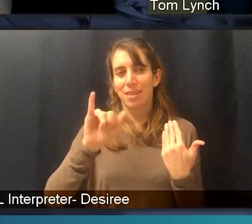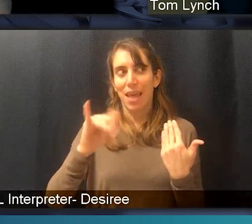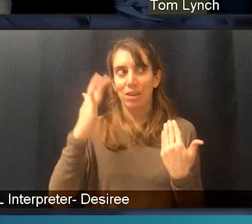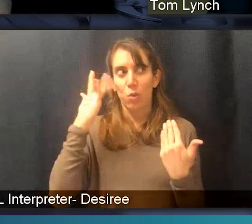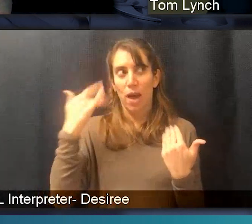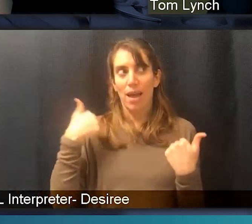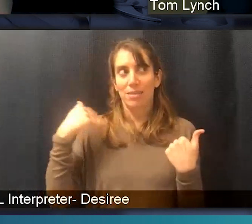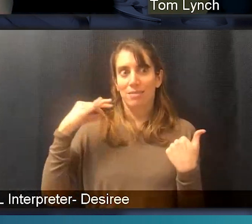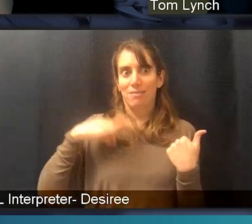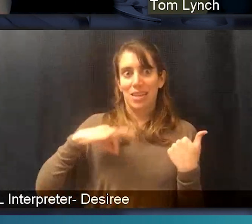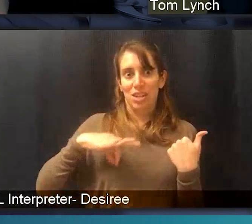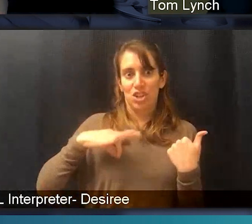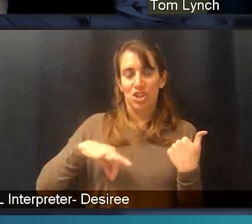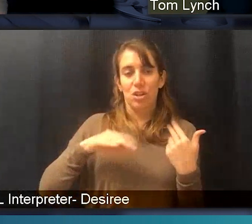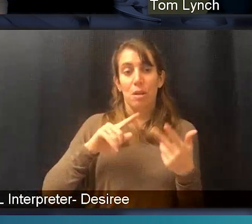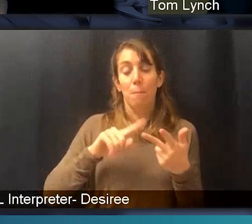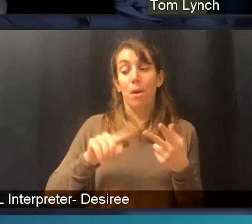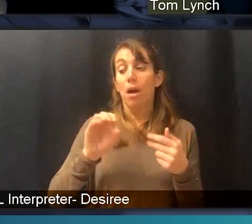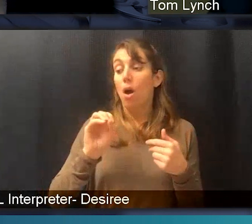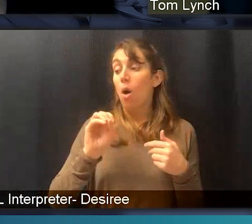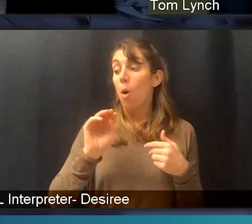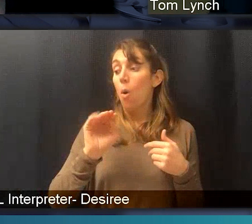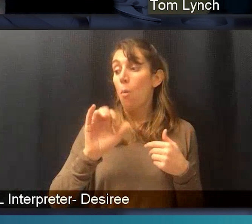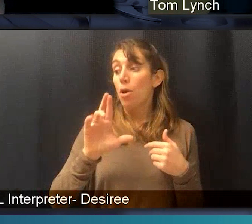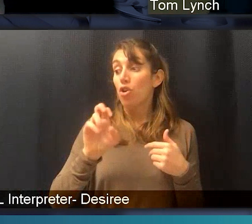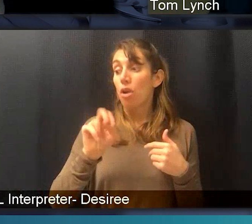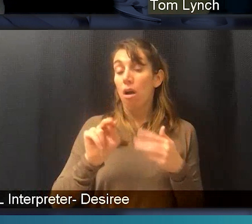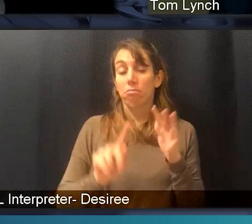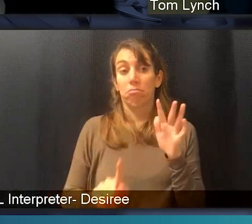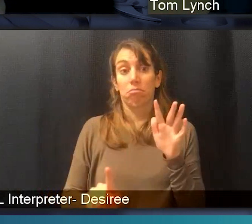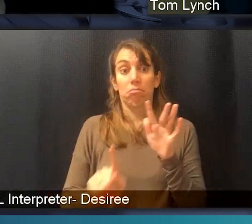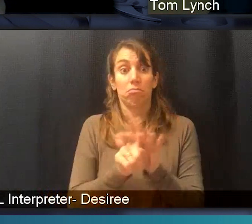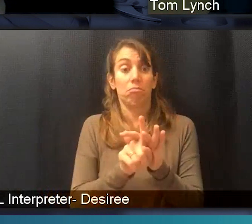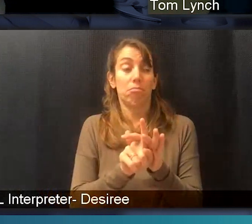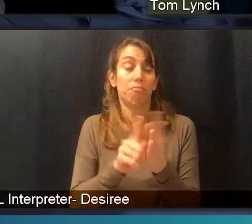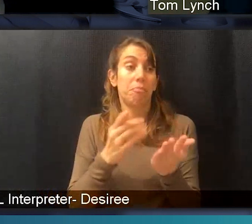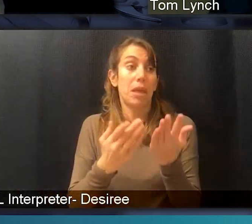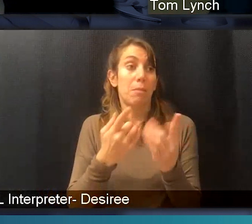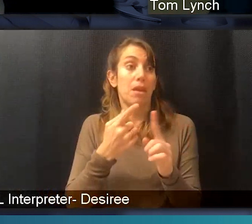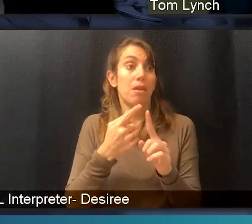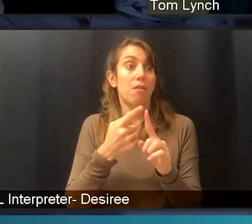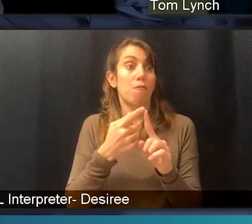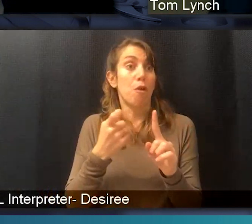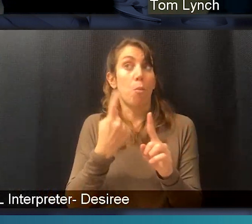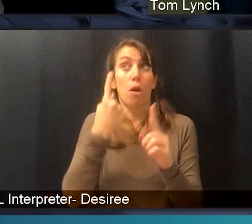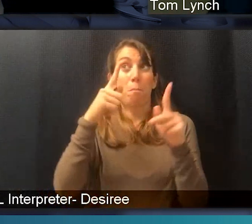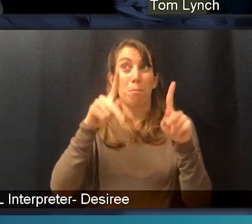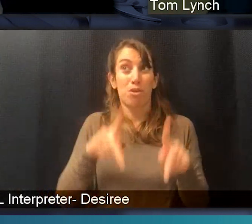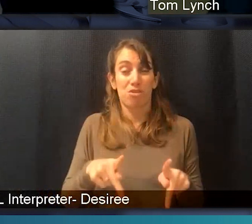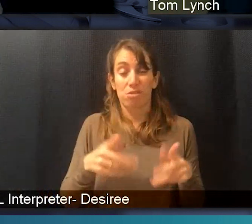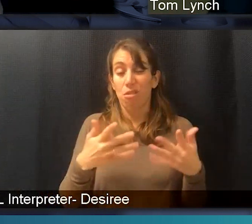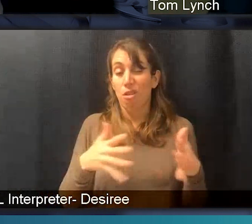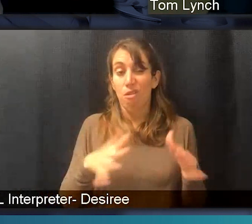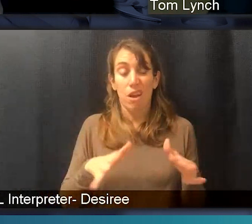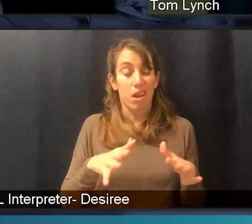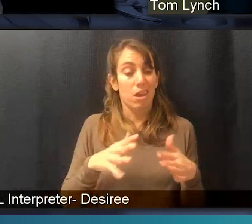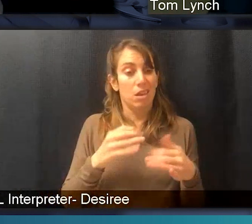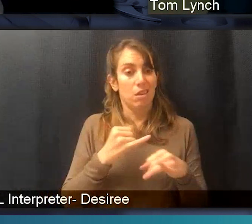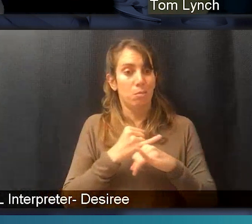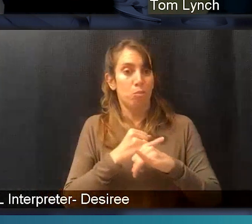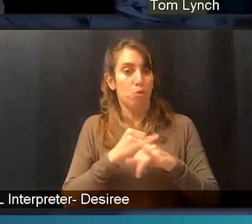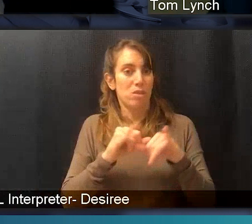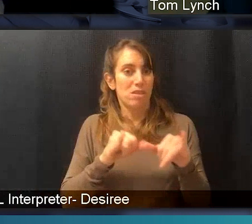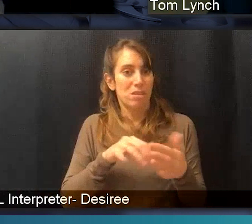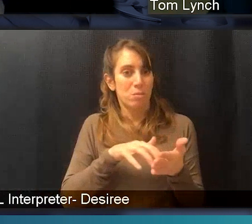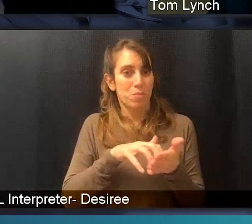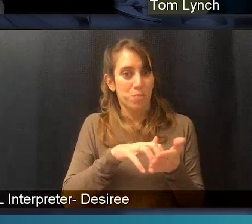comes out of nowhere, perhaps from an immunocompromised individual, and shows up with 30 mutations in spike protein. So